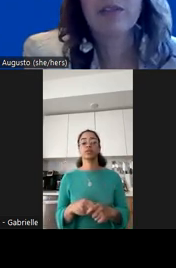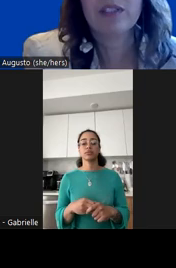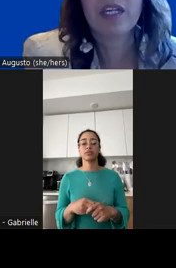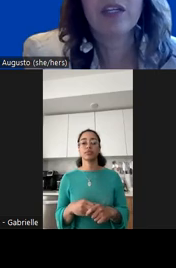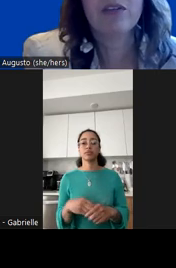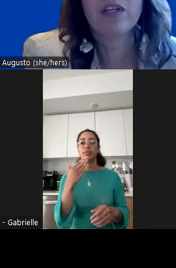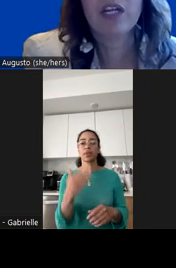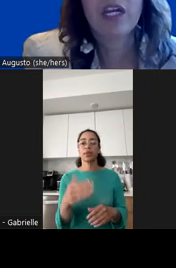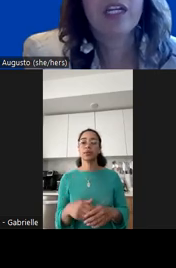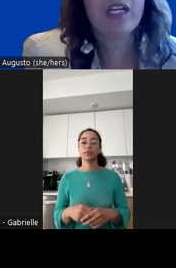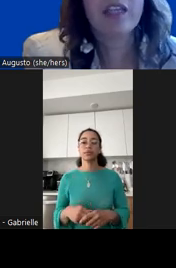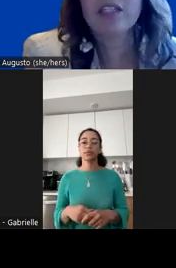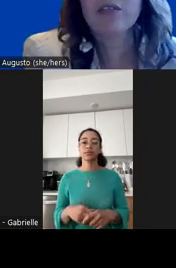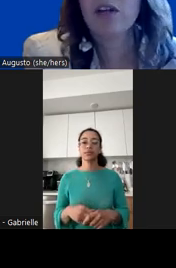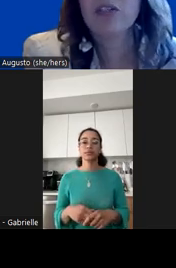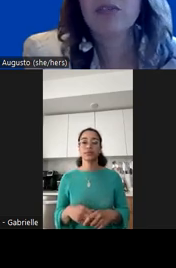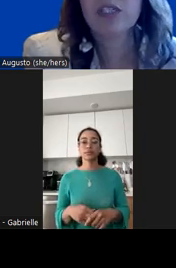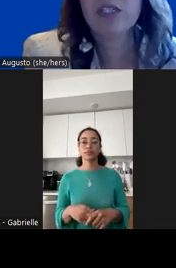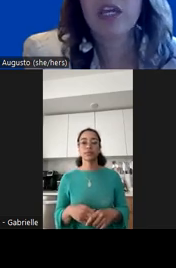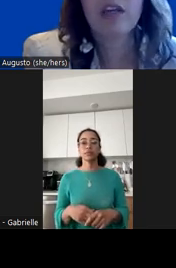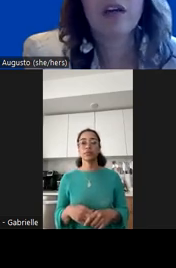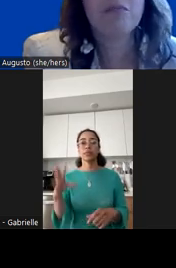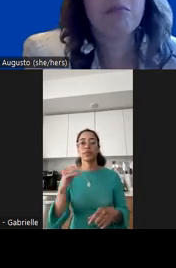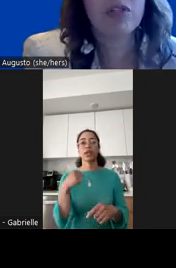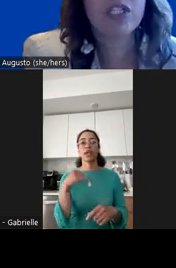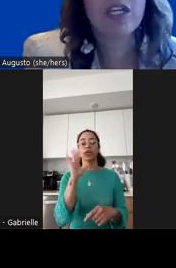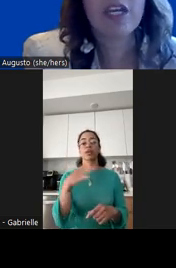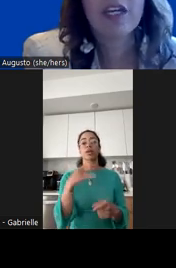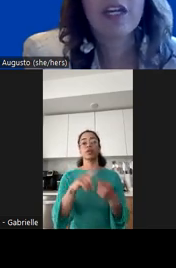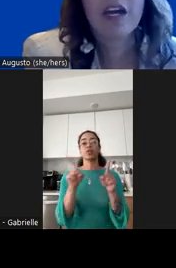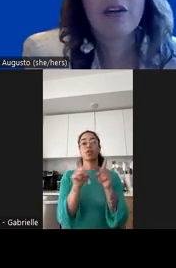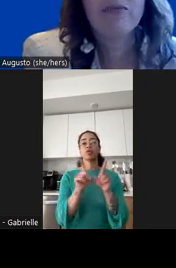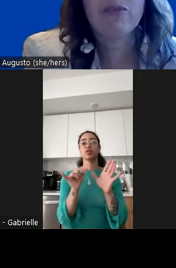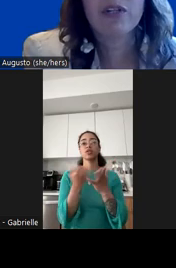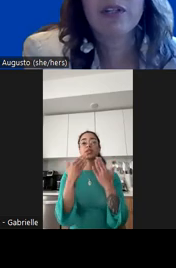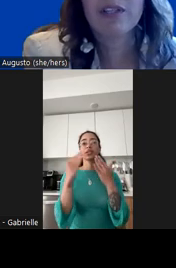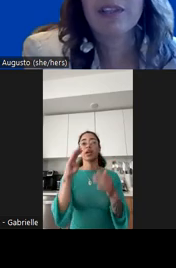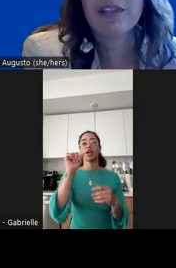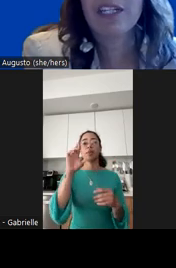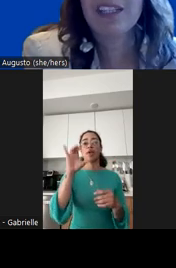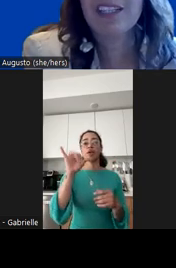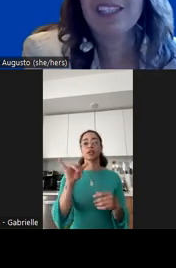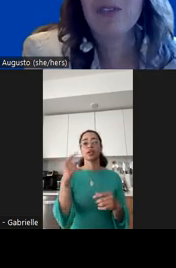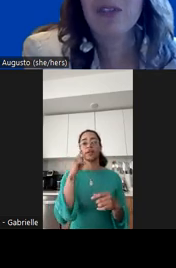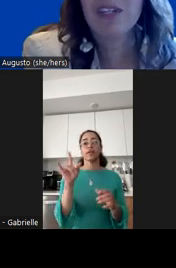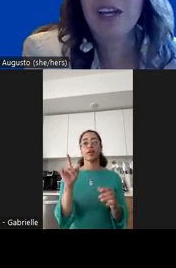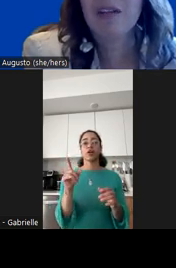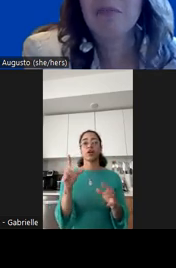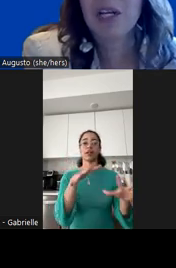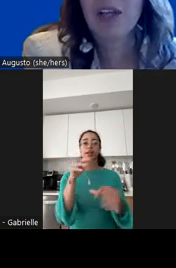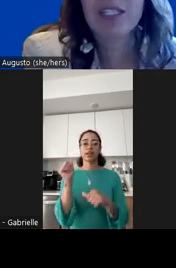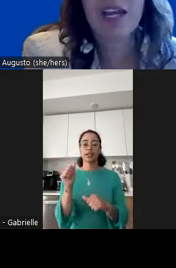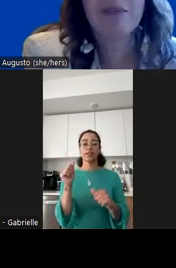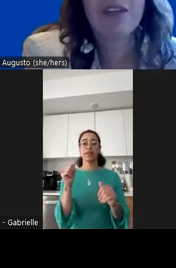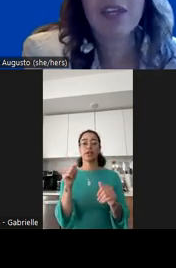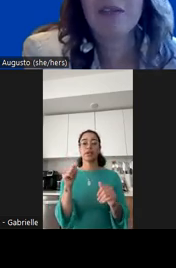you. Thank you. And I'd like to also just thank Marcy for leading this effort.